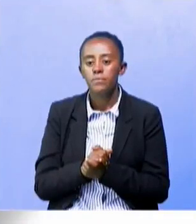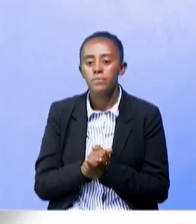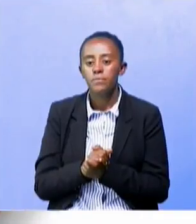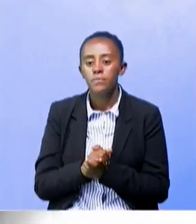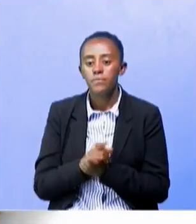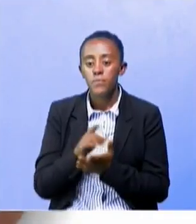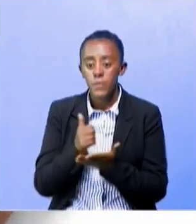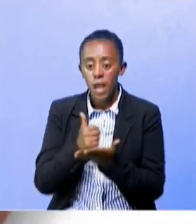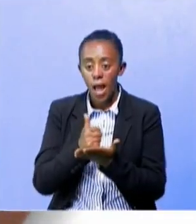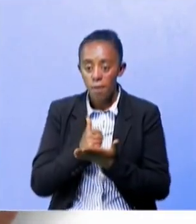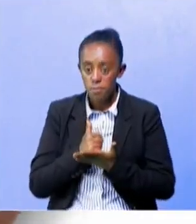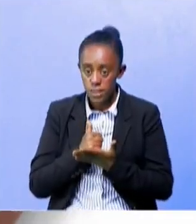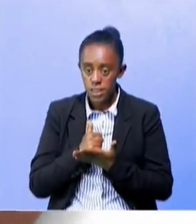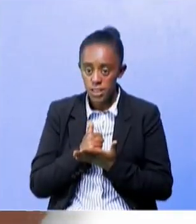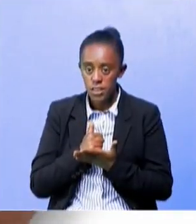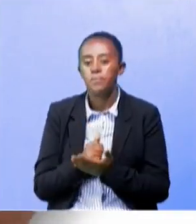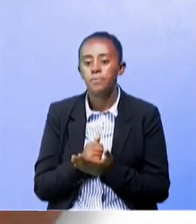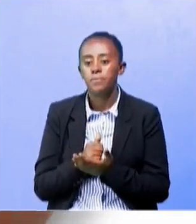helps me